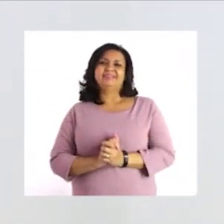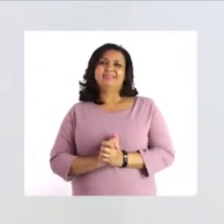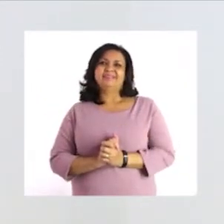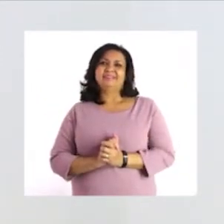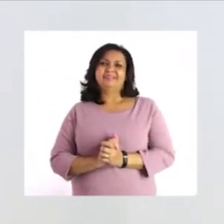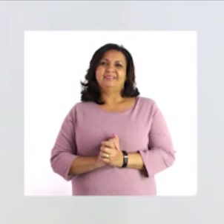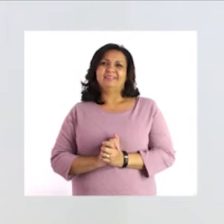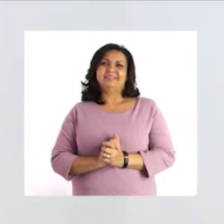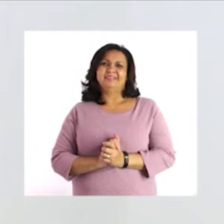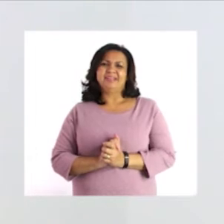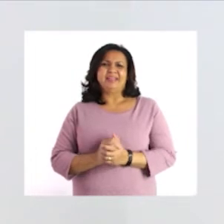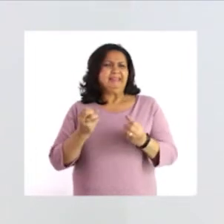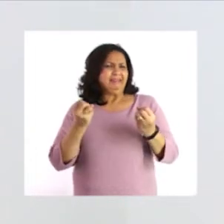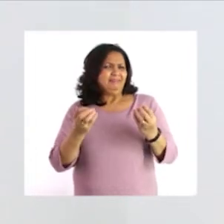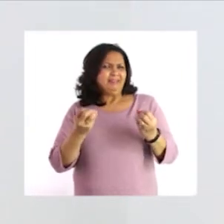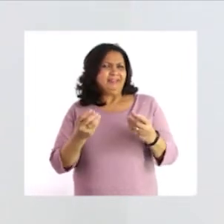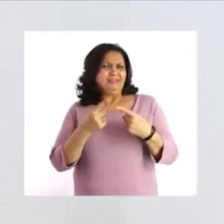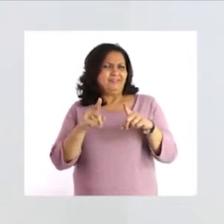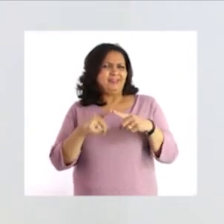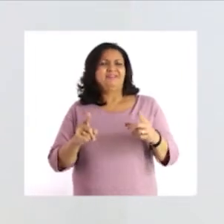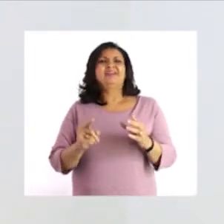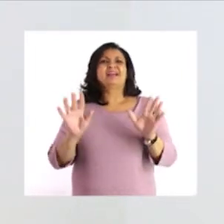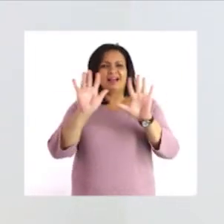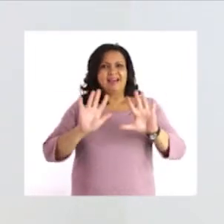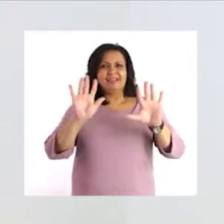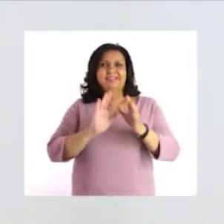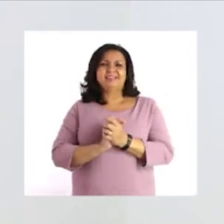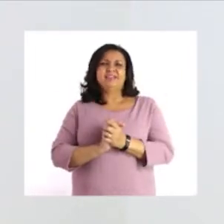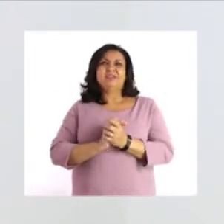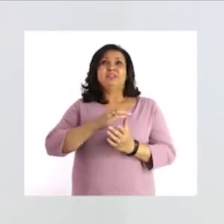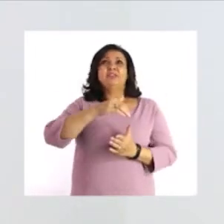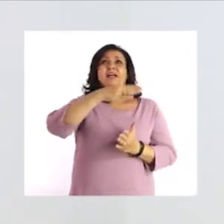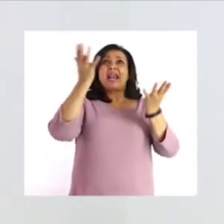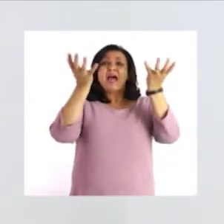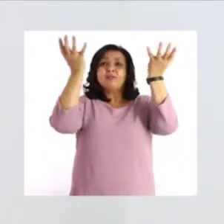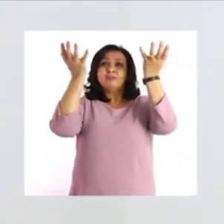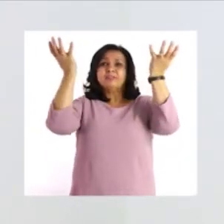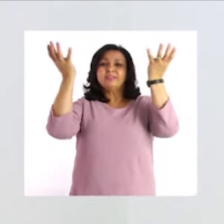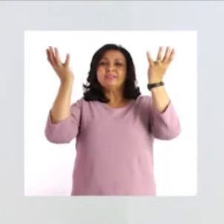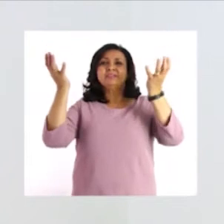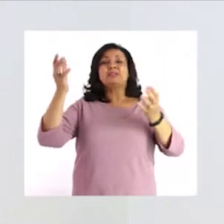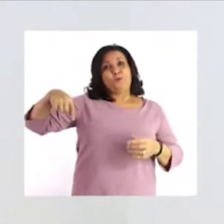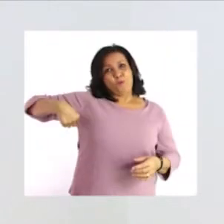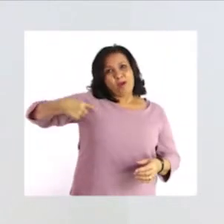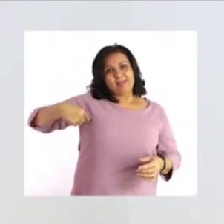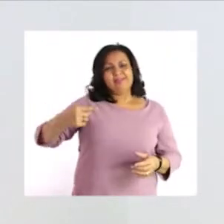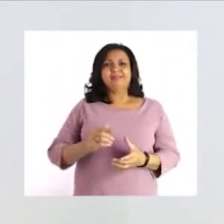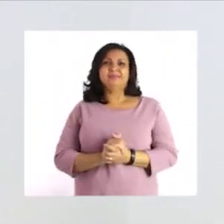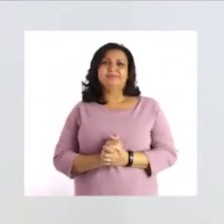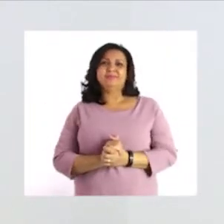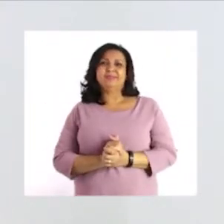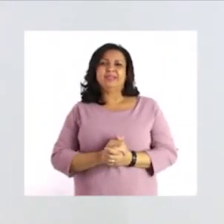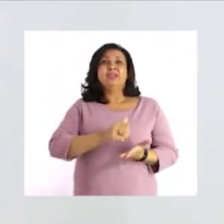and see lots of colors on the outside. You would see the clouds if you look up and you would see it's white. You would look